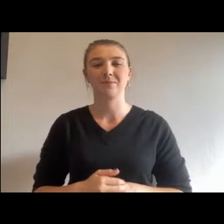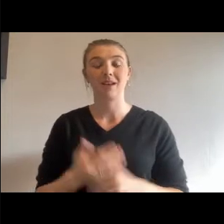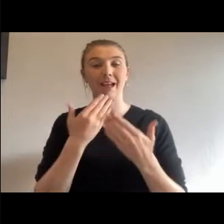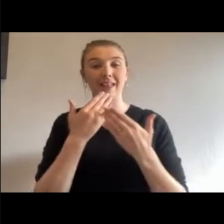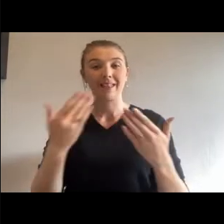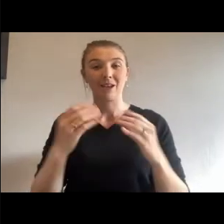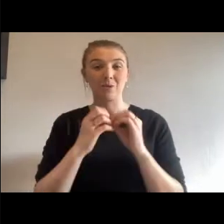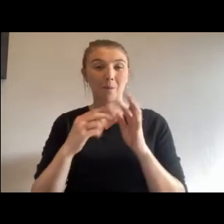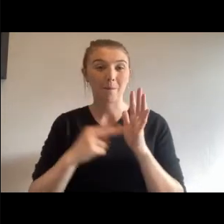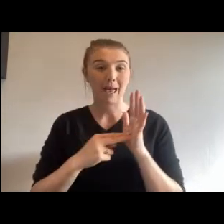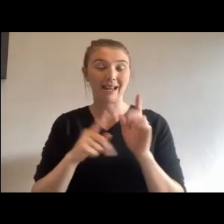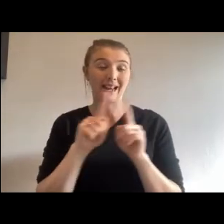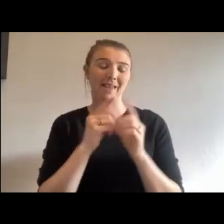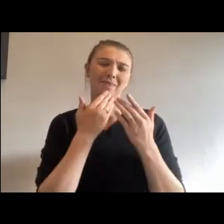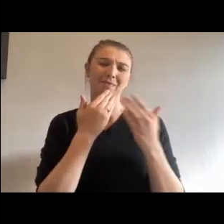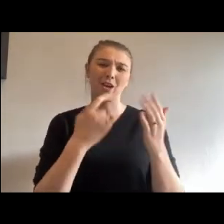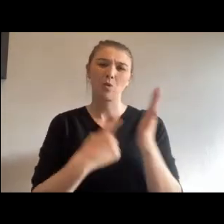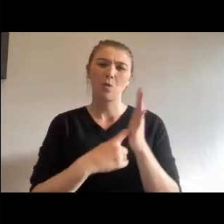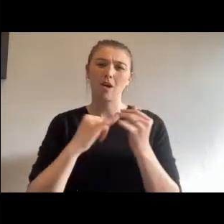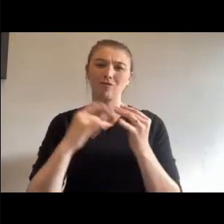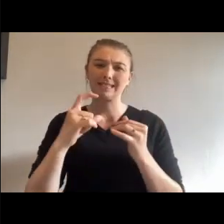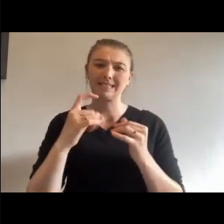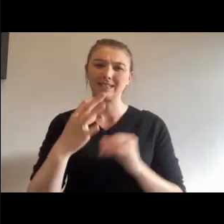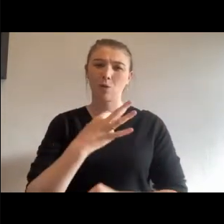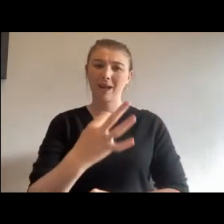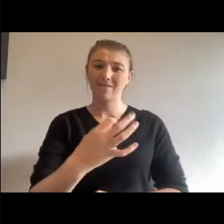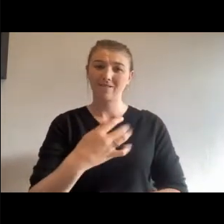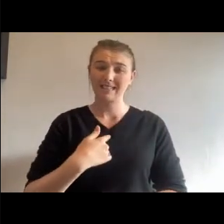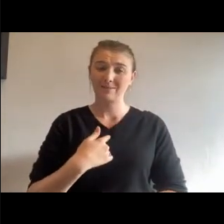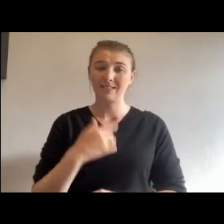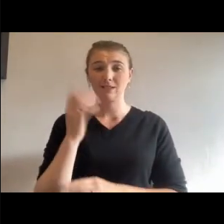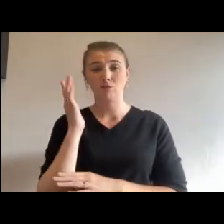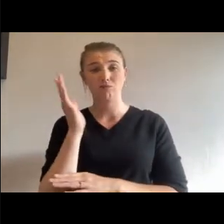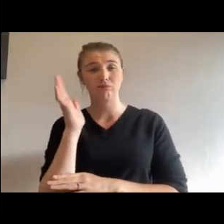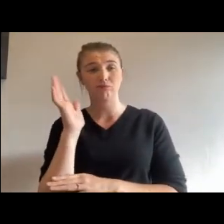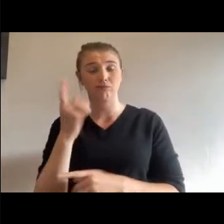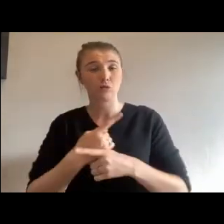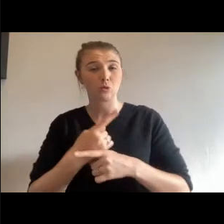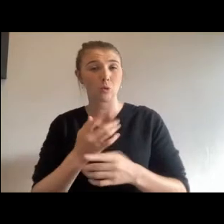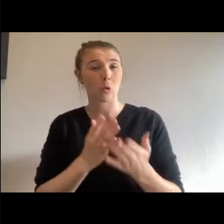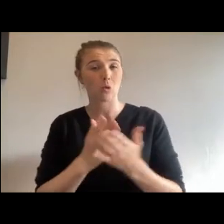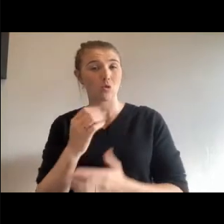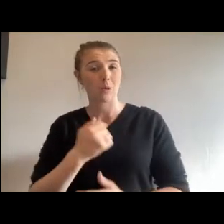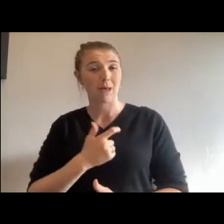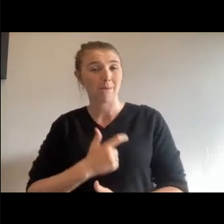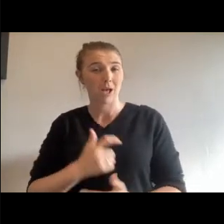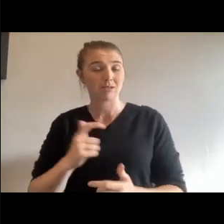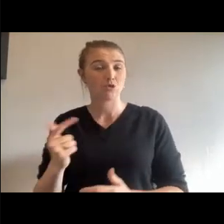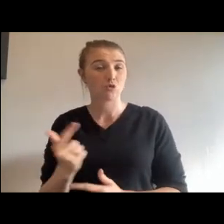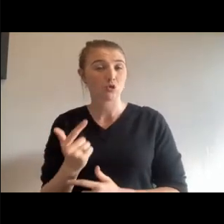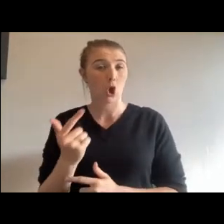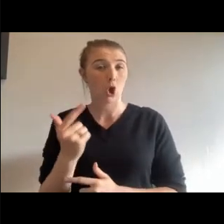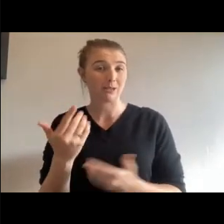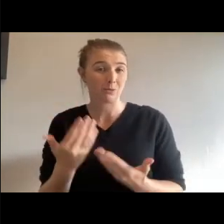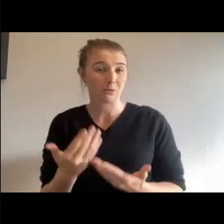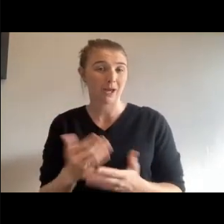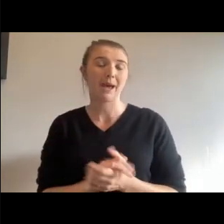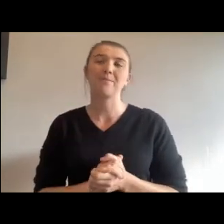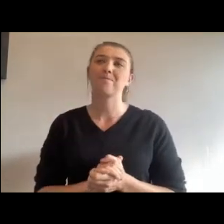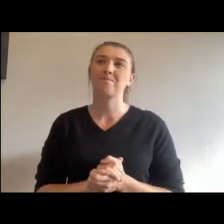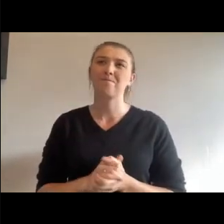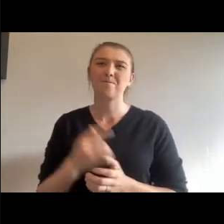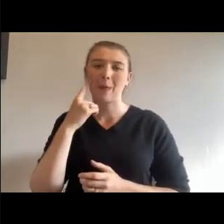you, RSC, for inviting me to talk through my personal journey. I think what I would like you